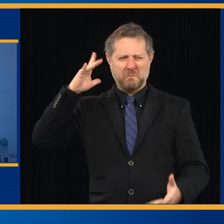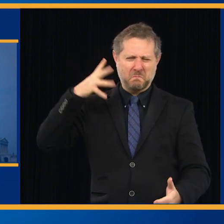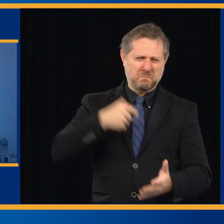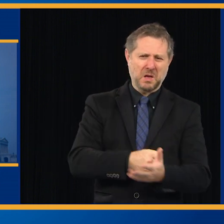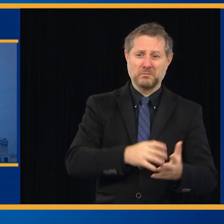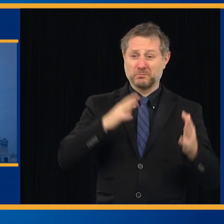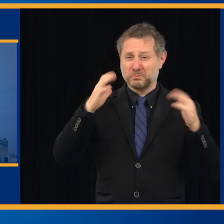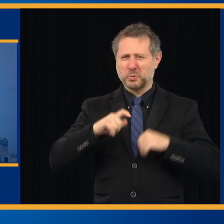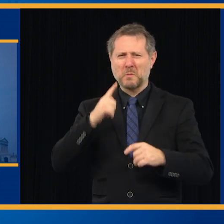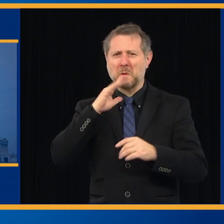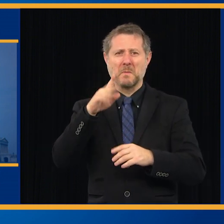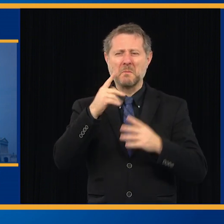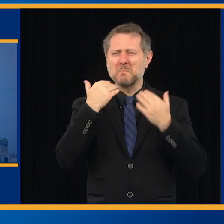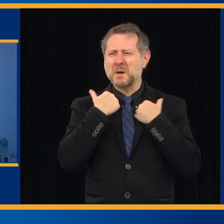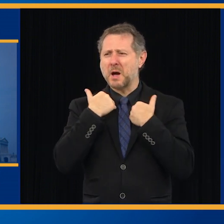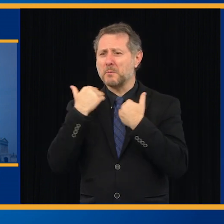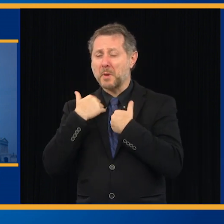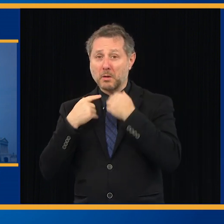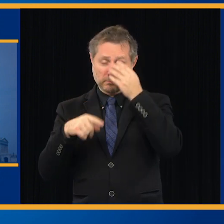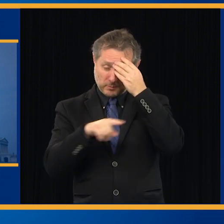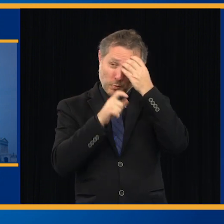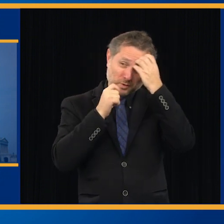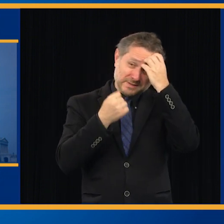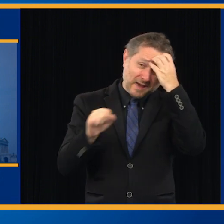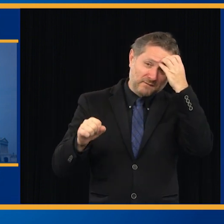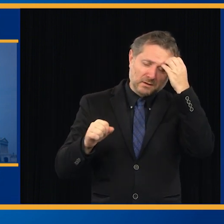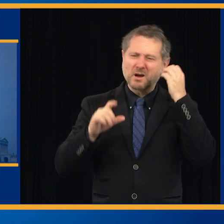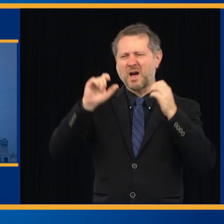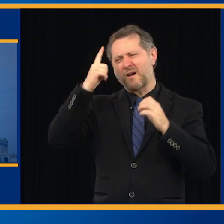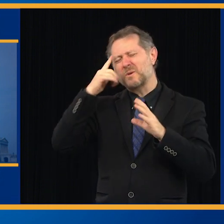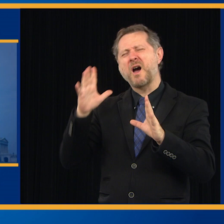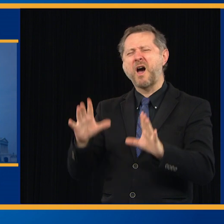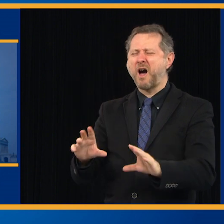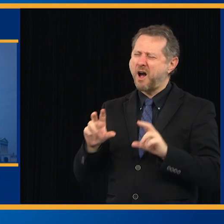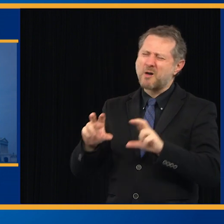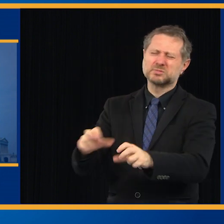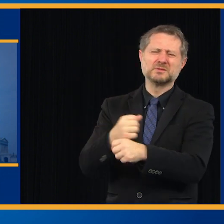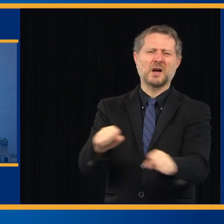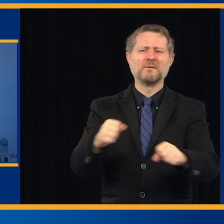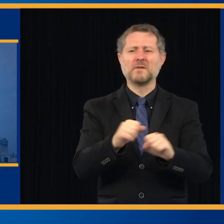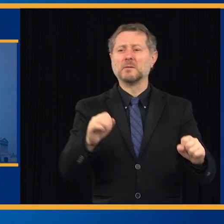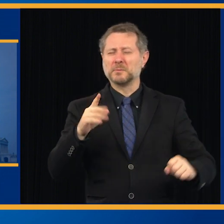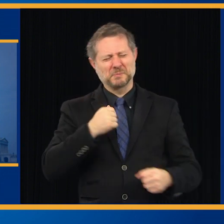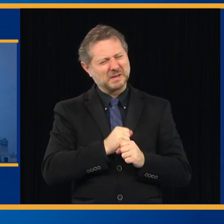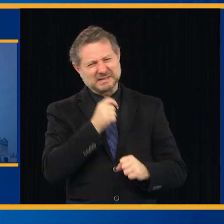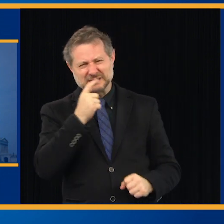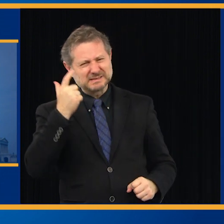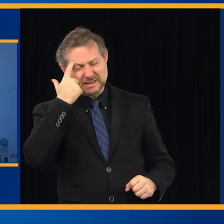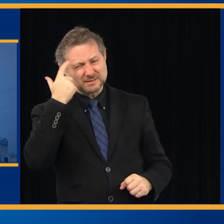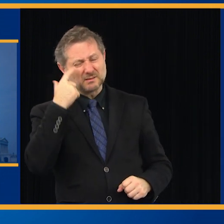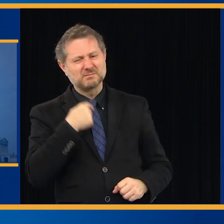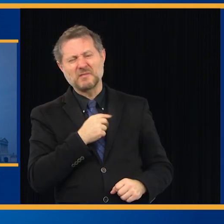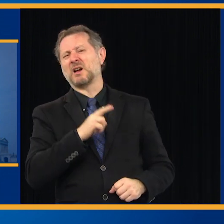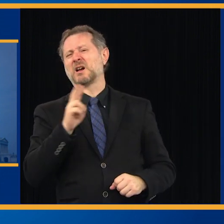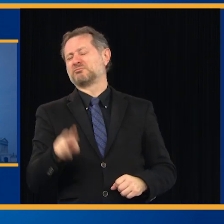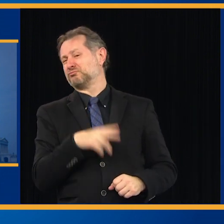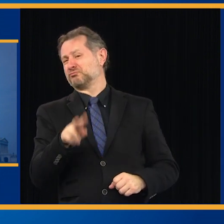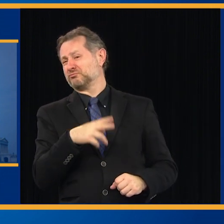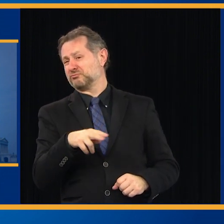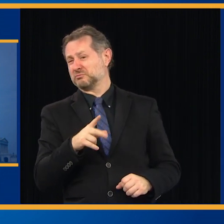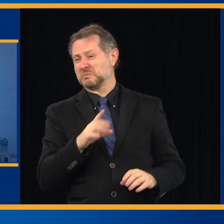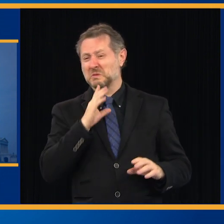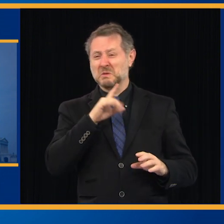the taxpayers had to come in and fund the banks. How does this make sense? The banks make all the profit on the way